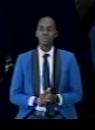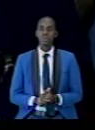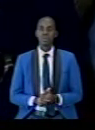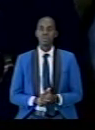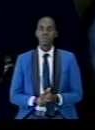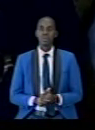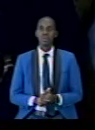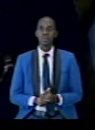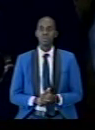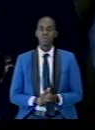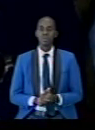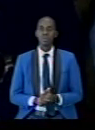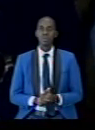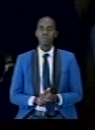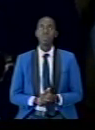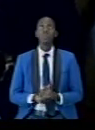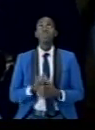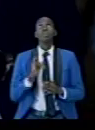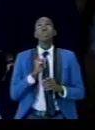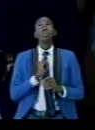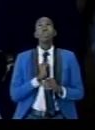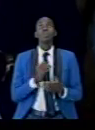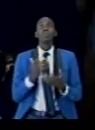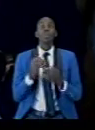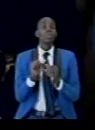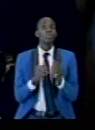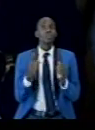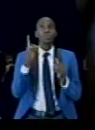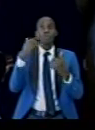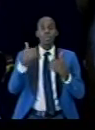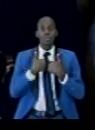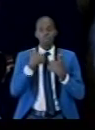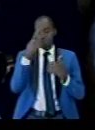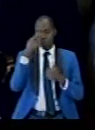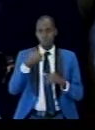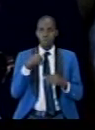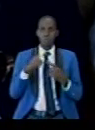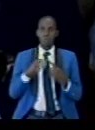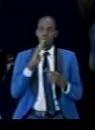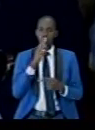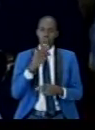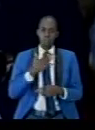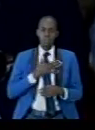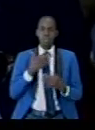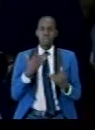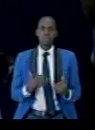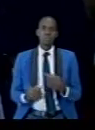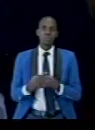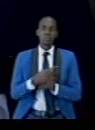I want everything you've got for me to be mine today.